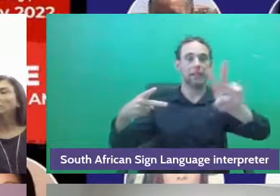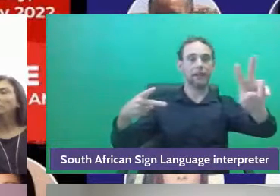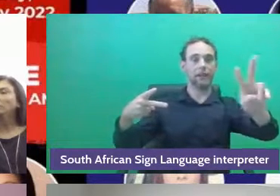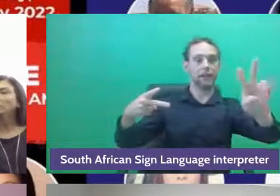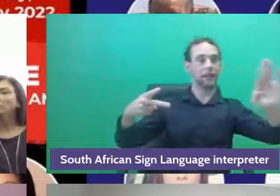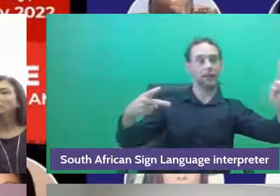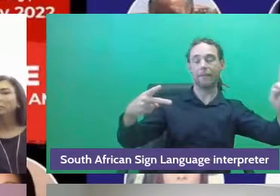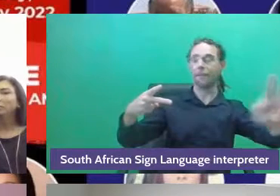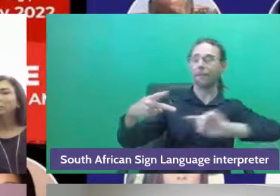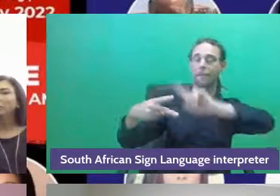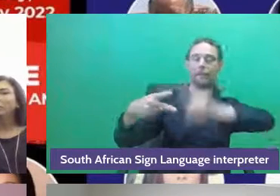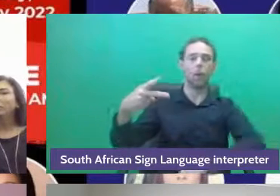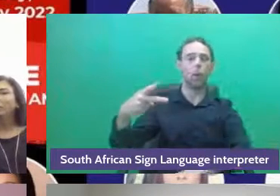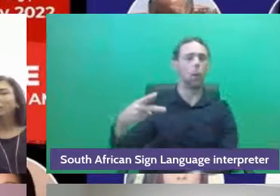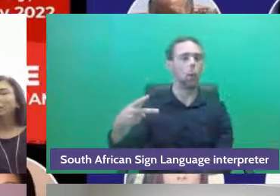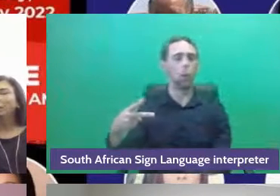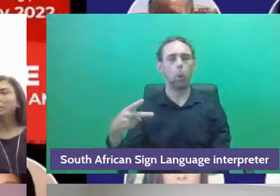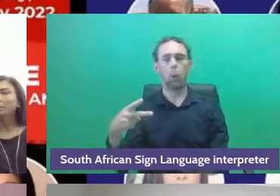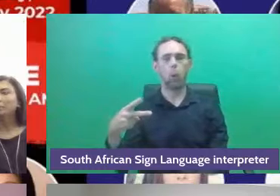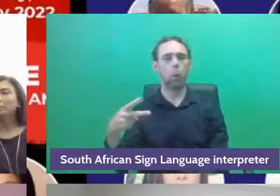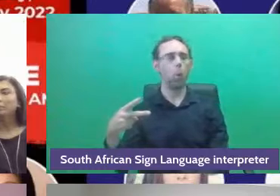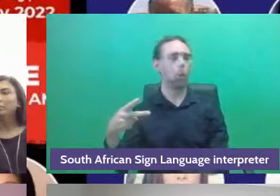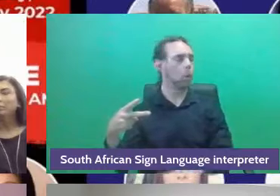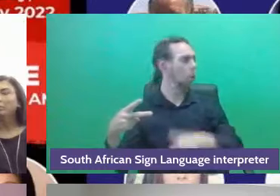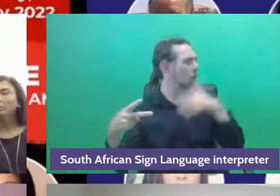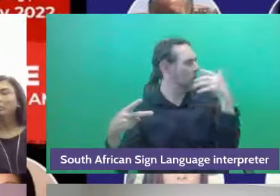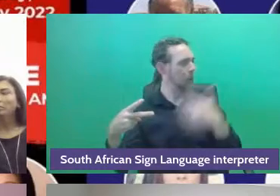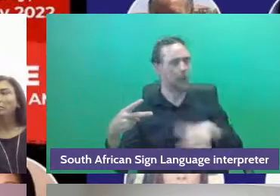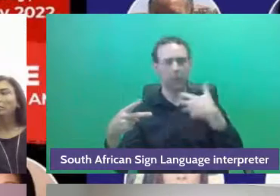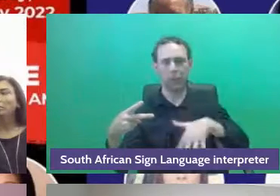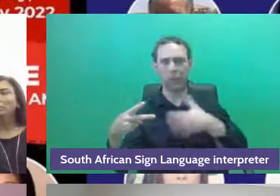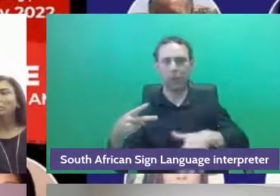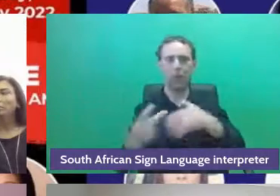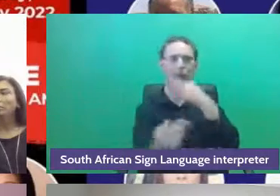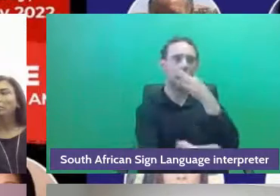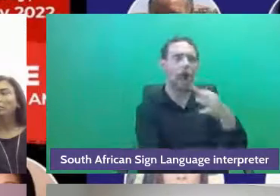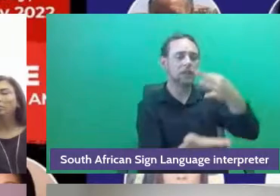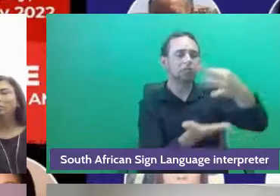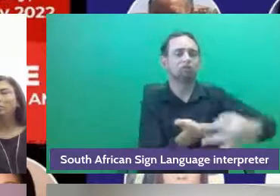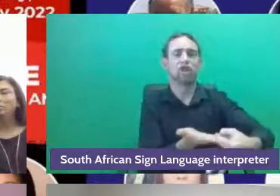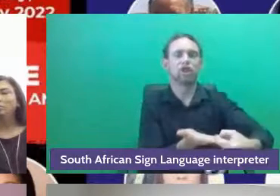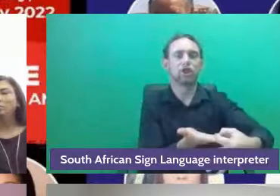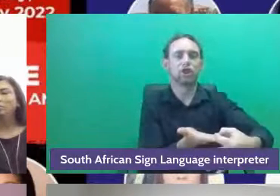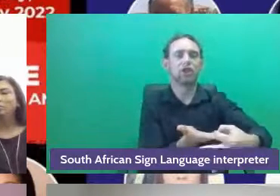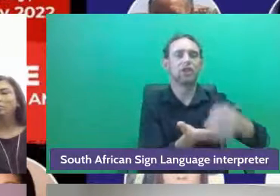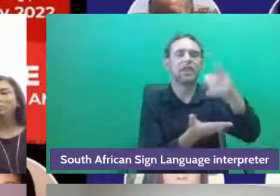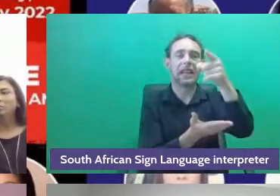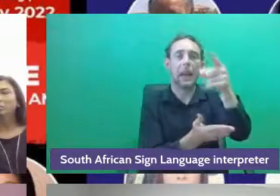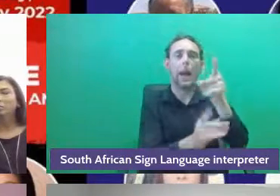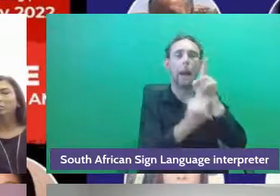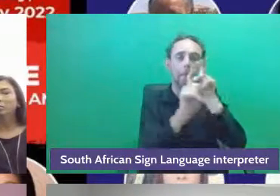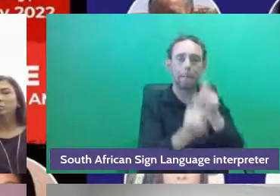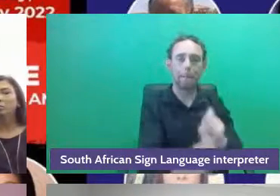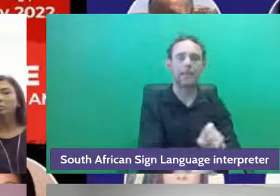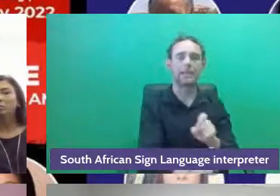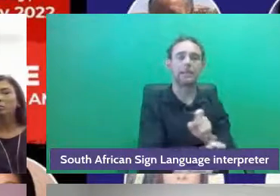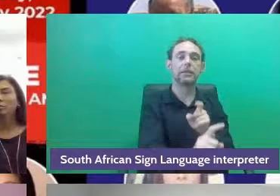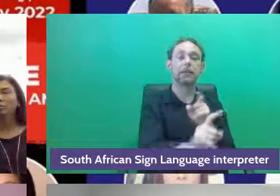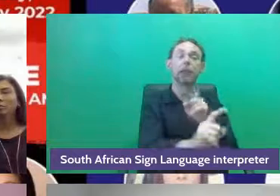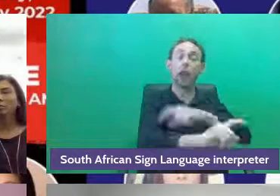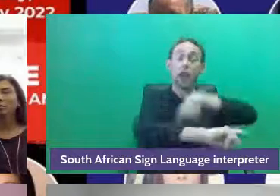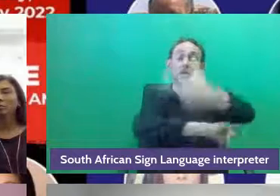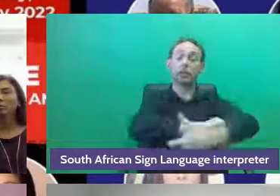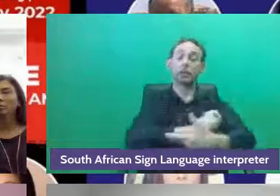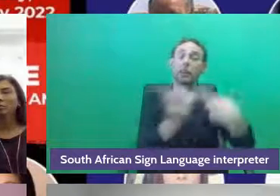form one of the outcomes and recommendations at all levels leading up to the summit, was that it forms part